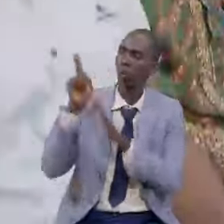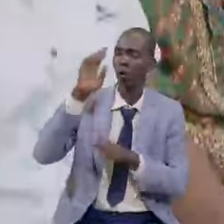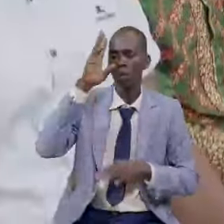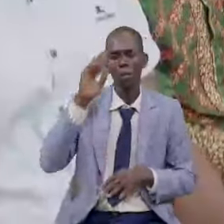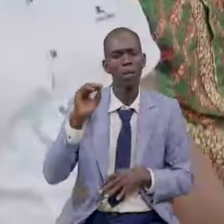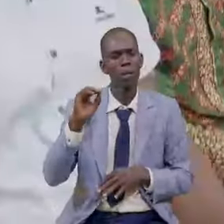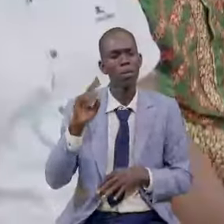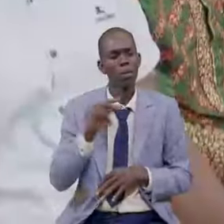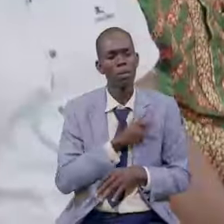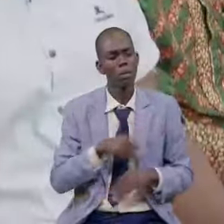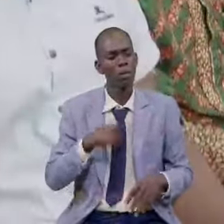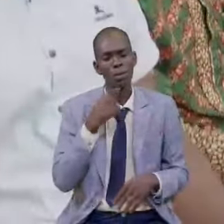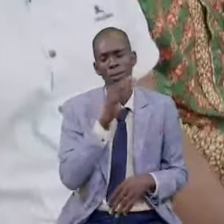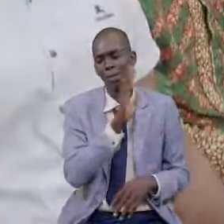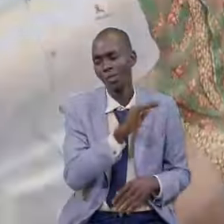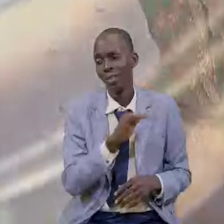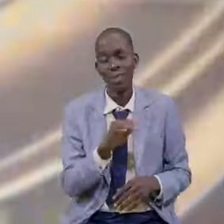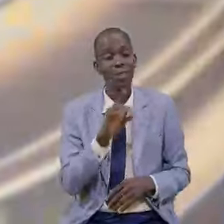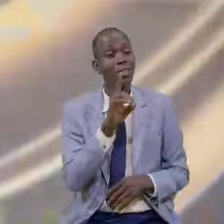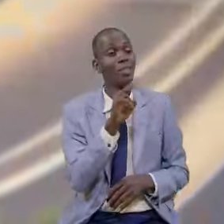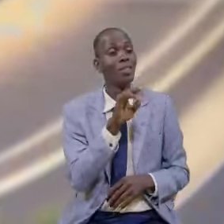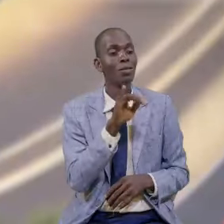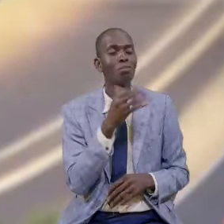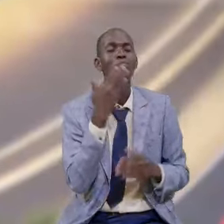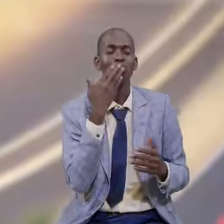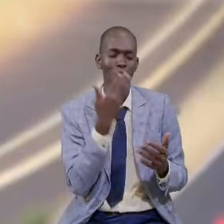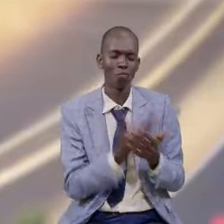boy, thank you for your intention, but you